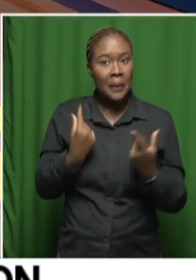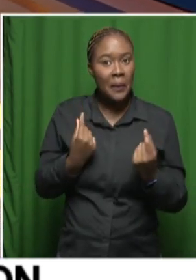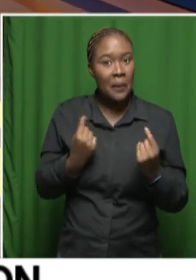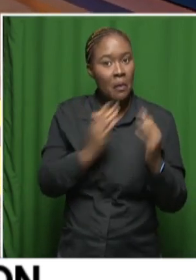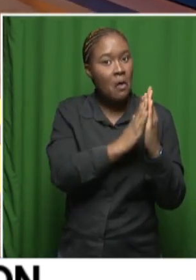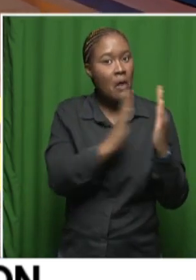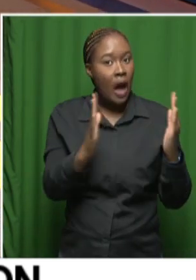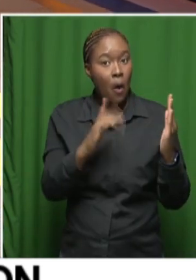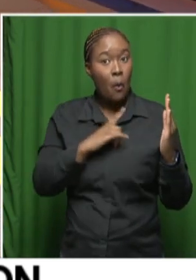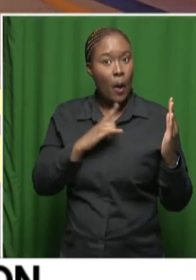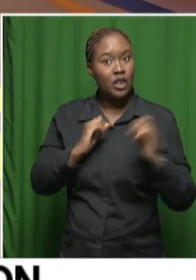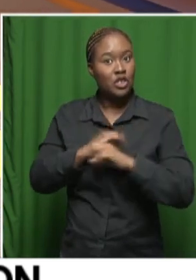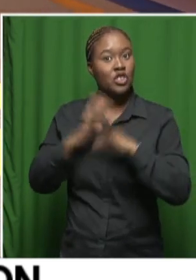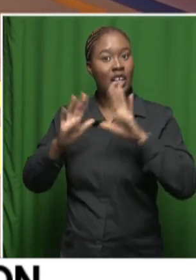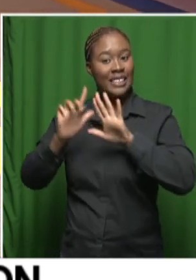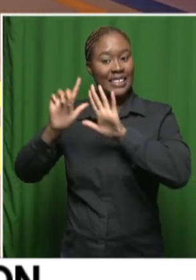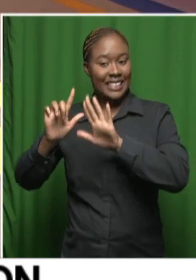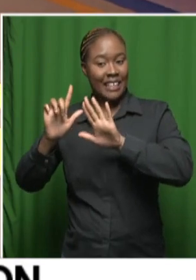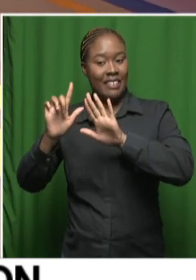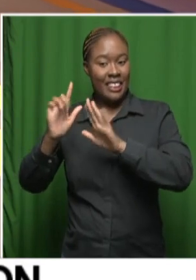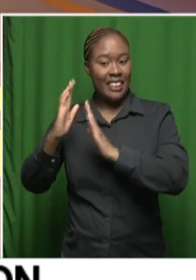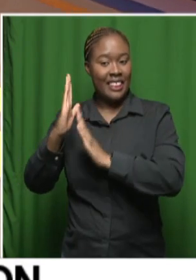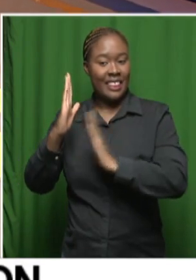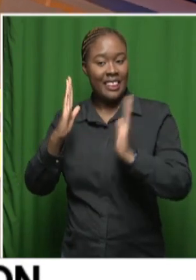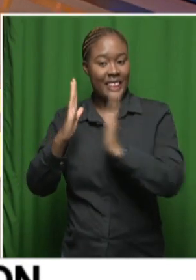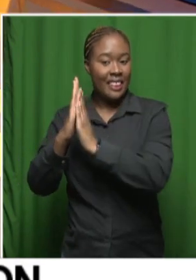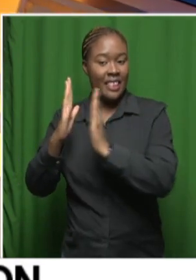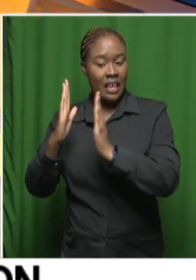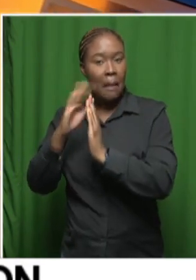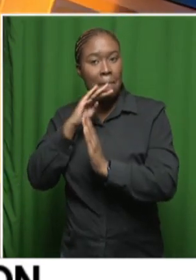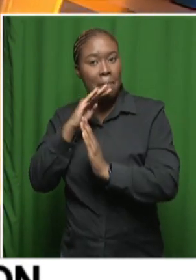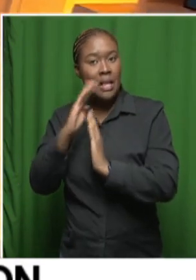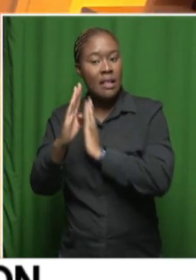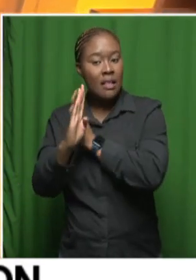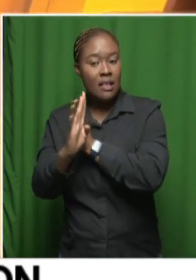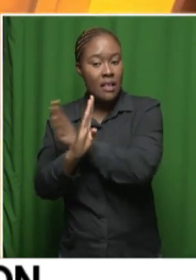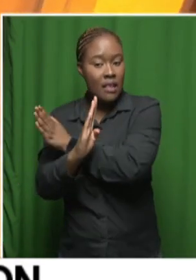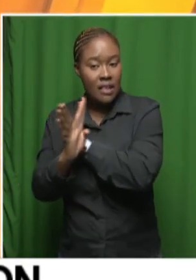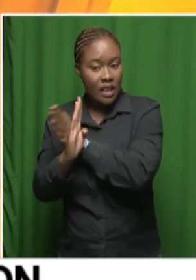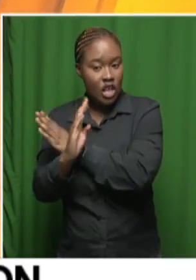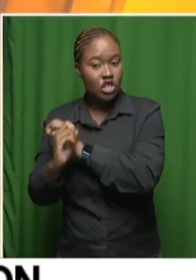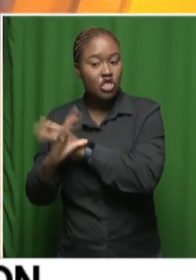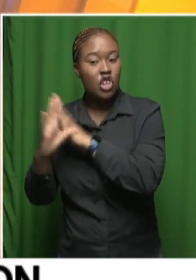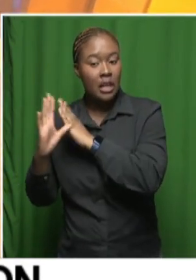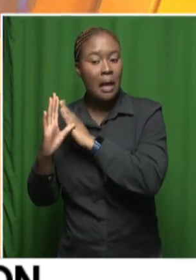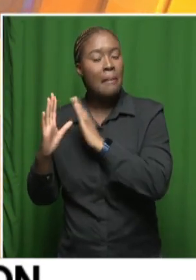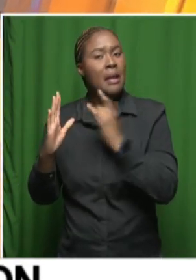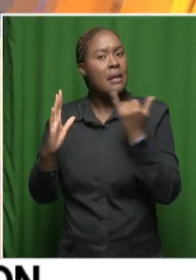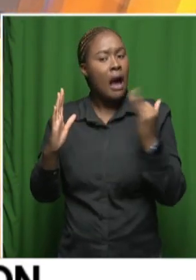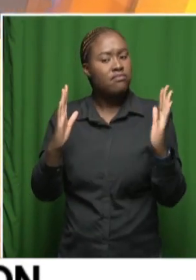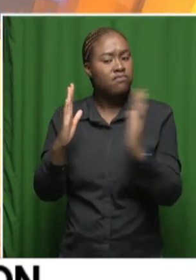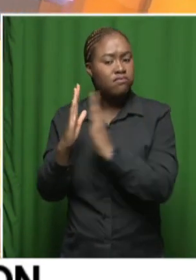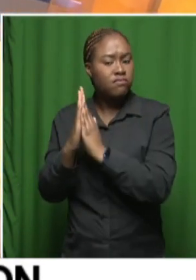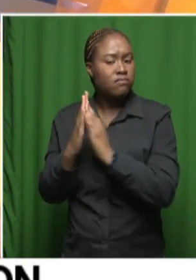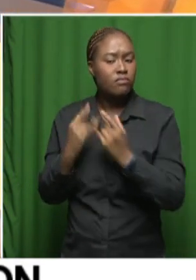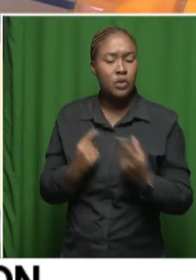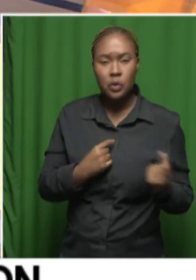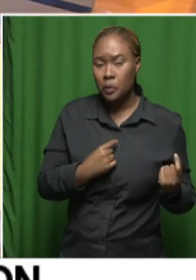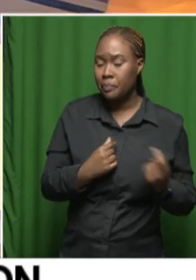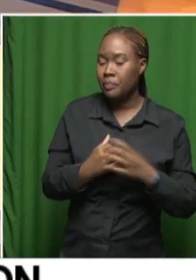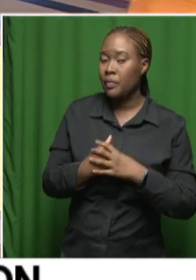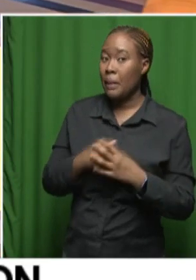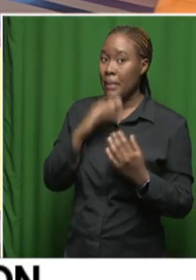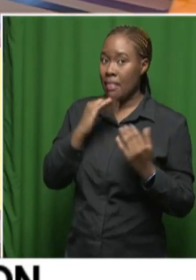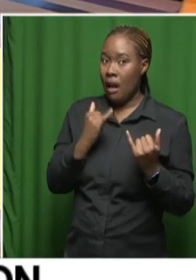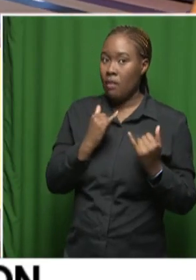from now and up until the hackathon begins, we've been having quite a lot of consultation with different partners that we've worked